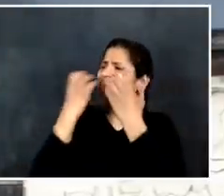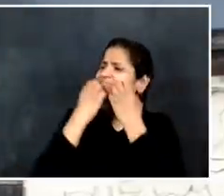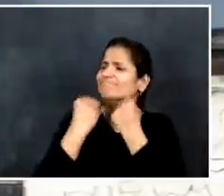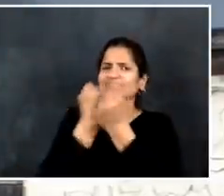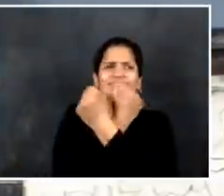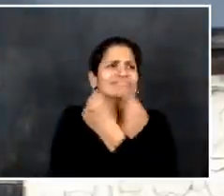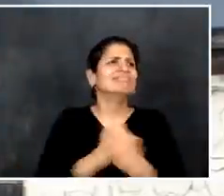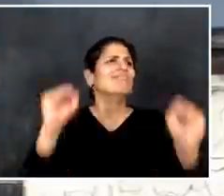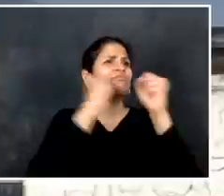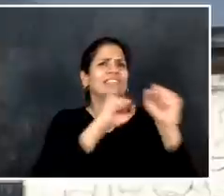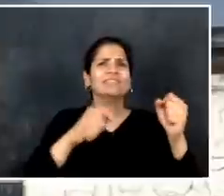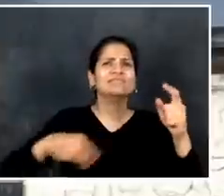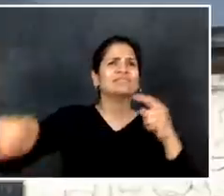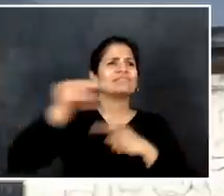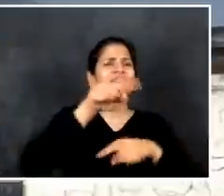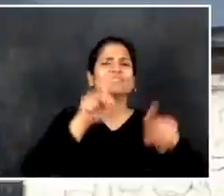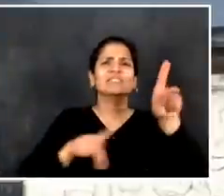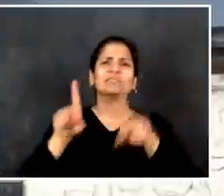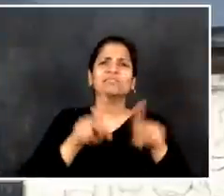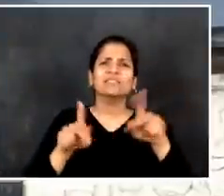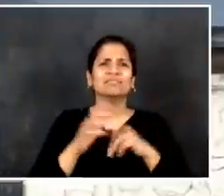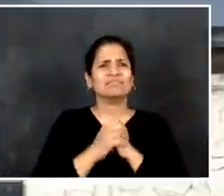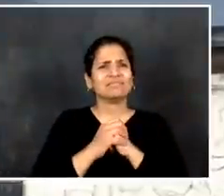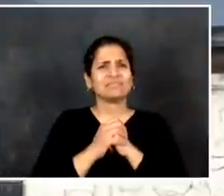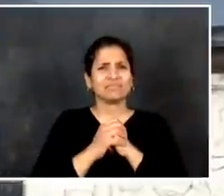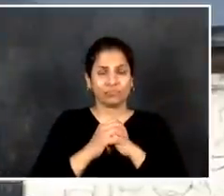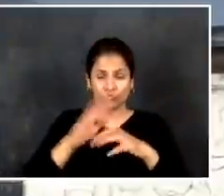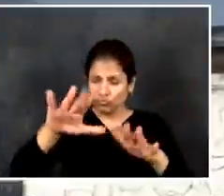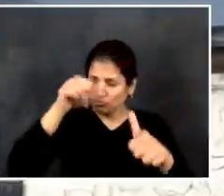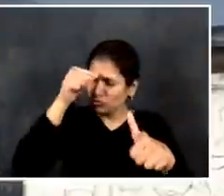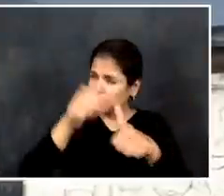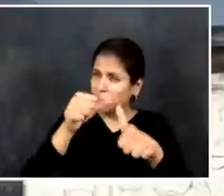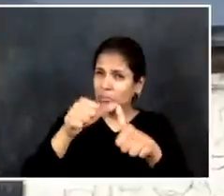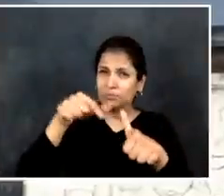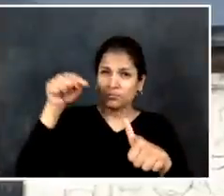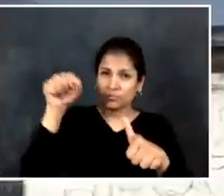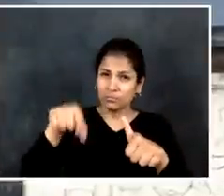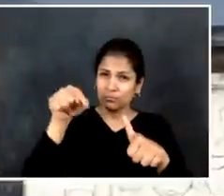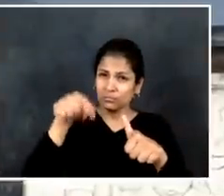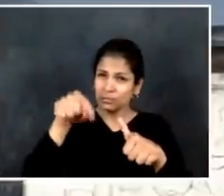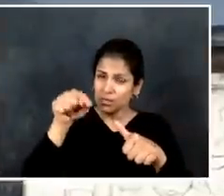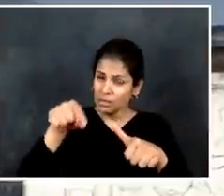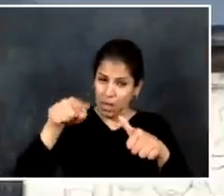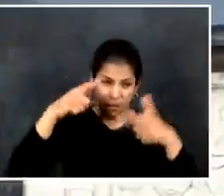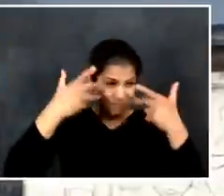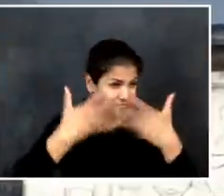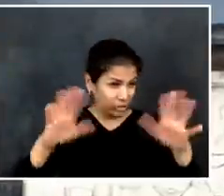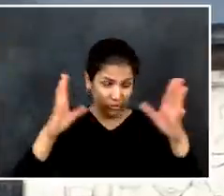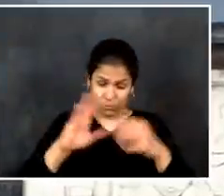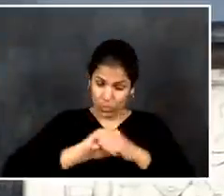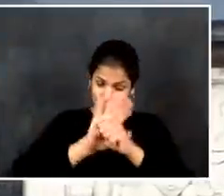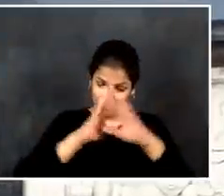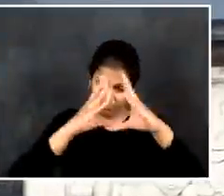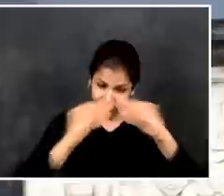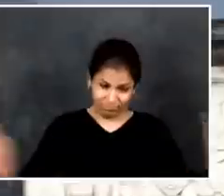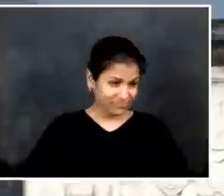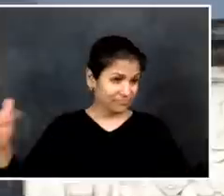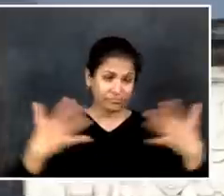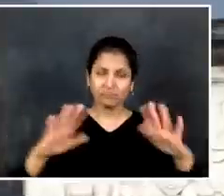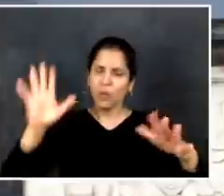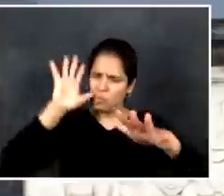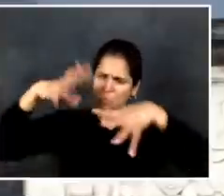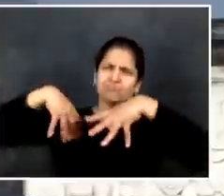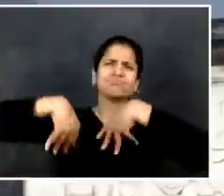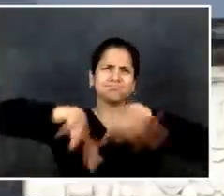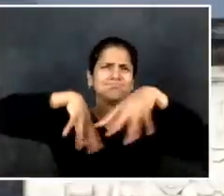have a moment in that parade where we get to celebrate the folks who created these ventilators and the folks who built those face shields and the surgical